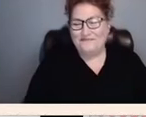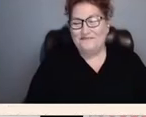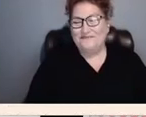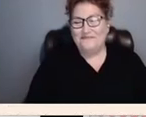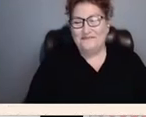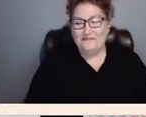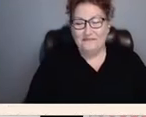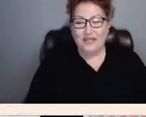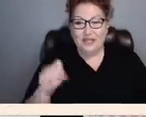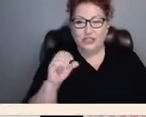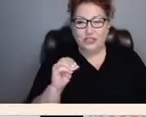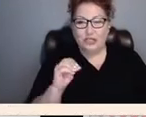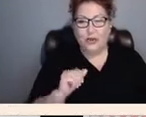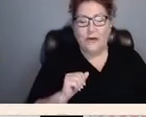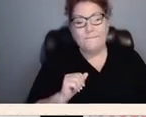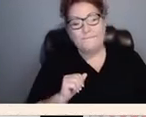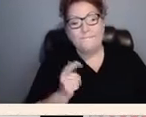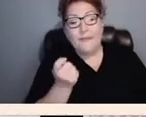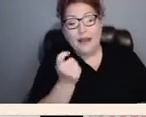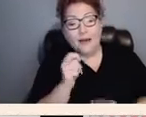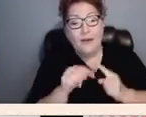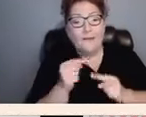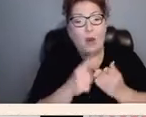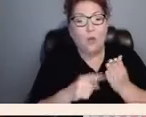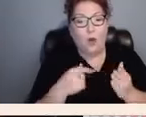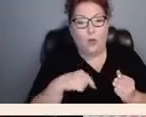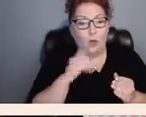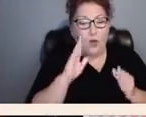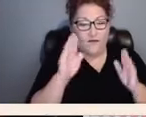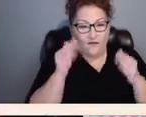So a little bit about what we're going to focus on today.